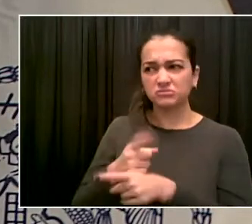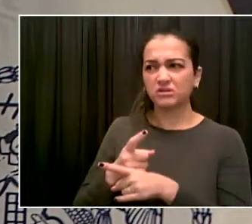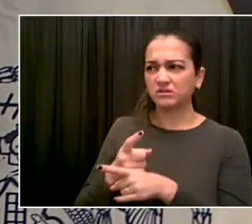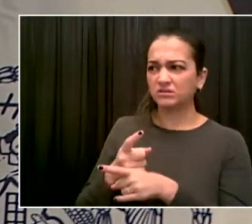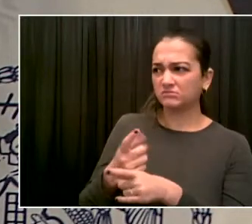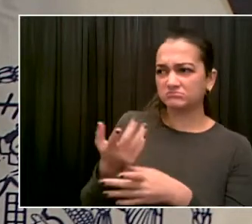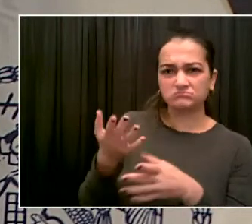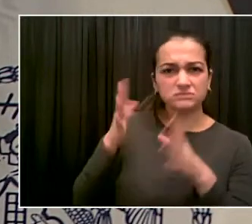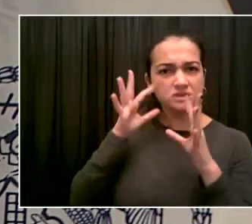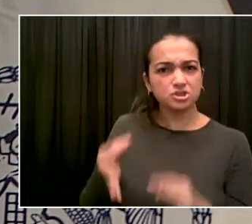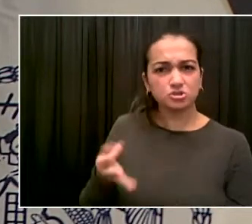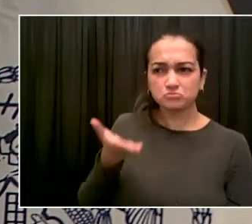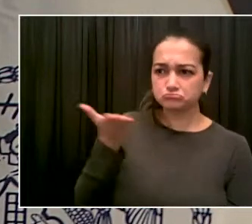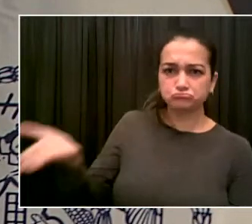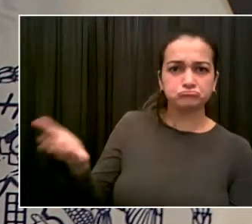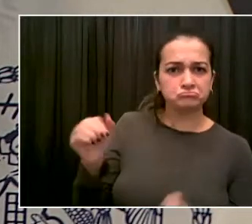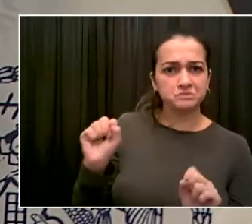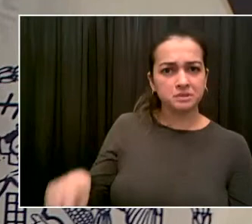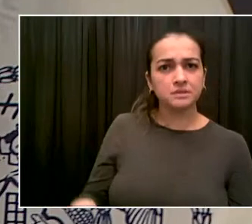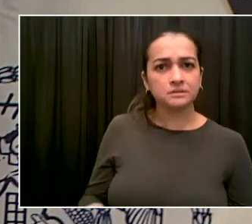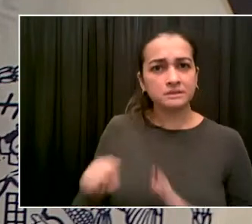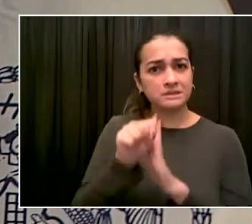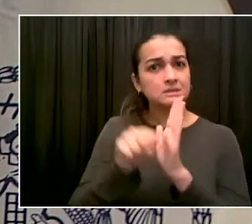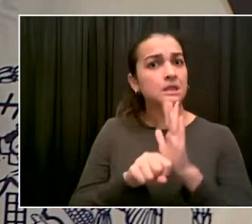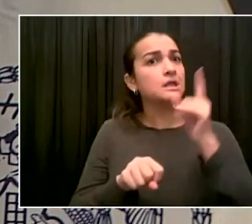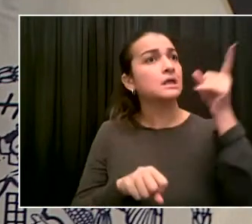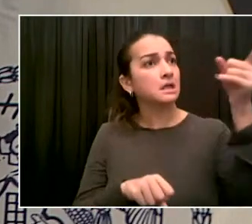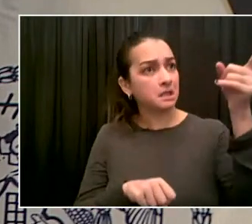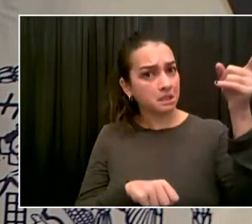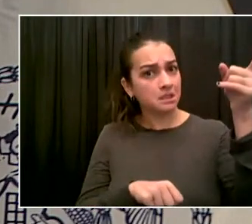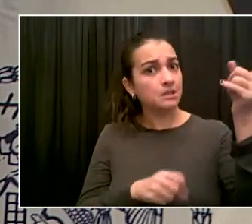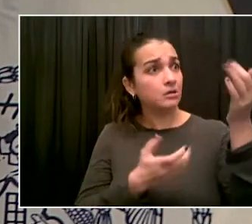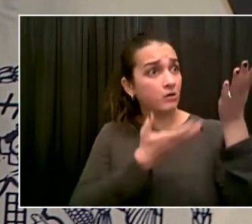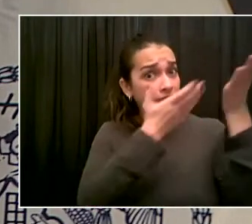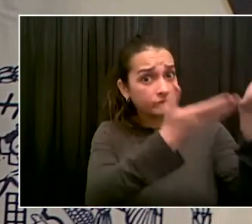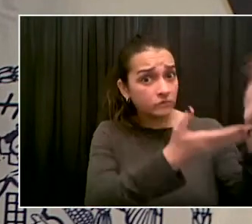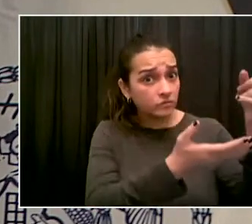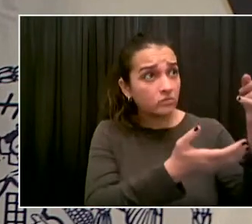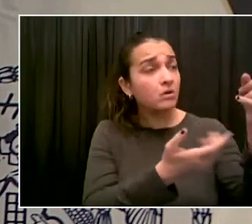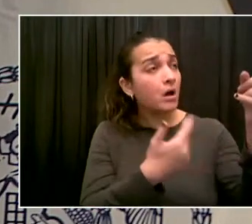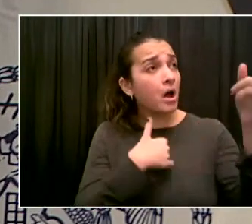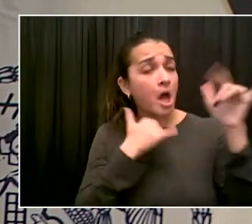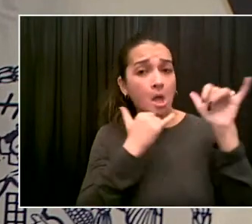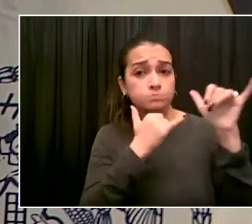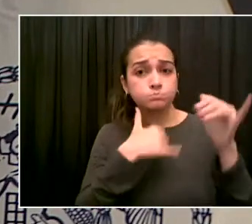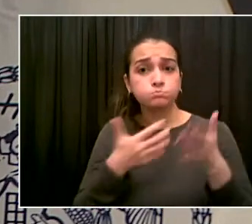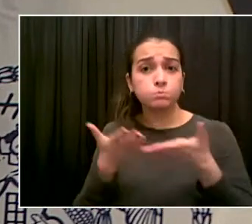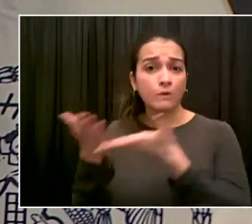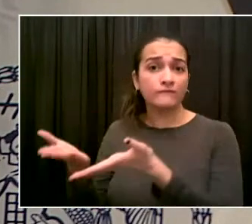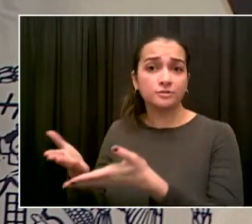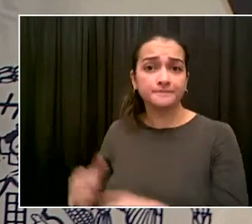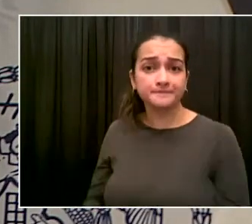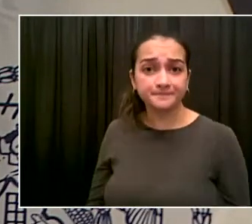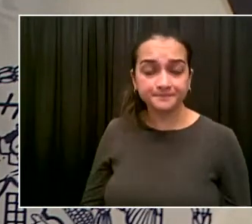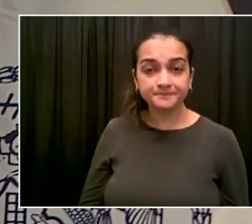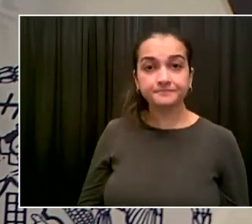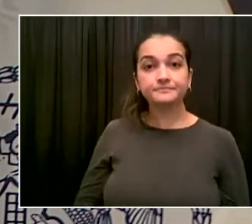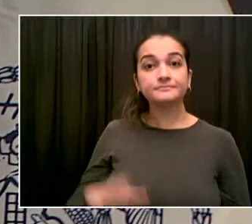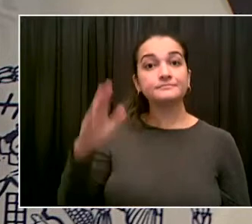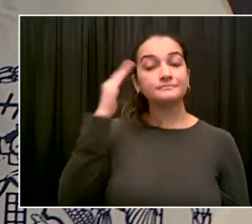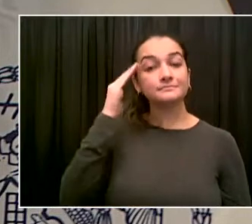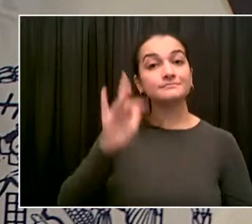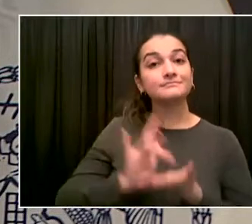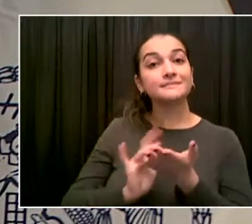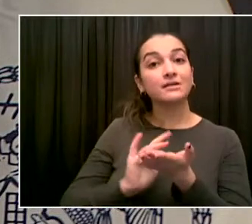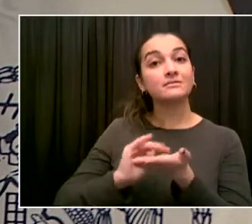that there was a valid type of medical exemption, but it was narrow, it was rare, and there was a valid type of religious exemption, but also narrow